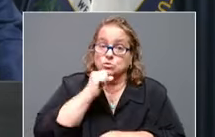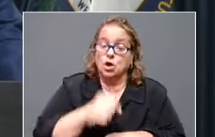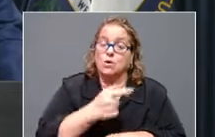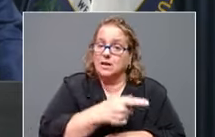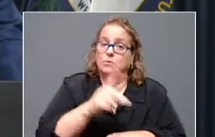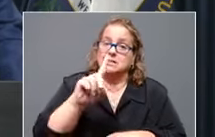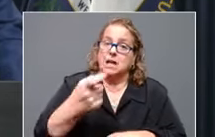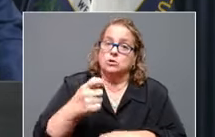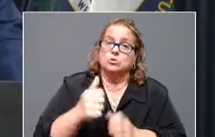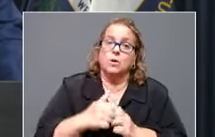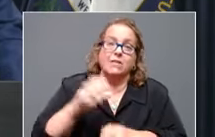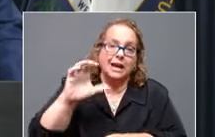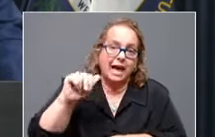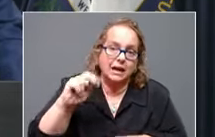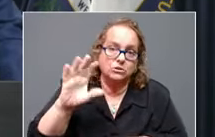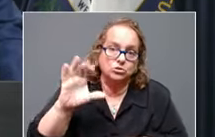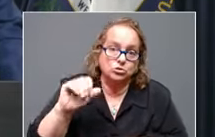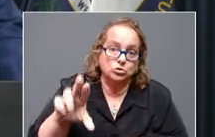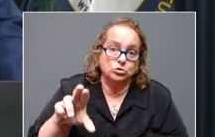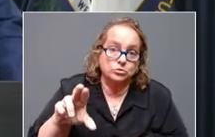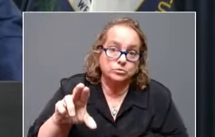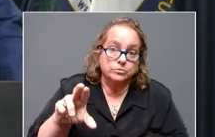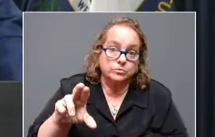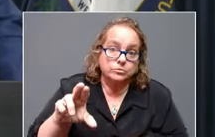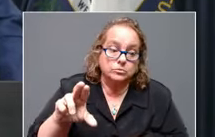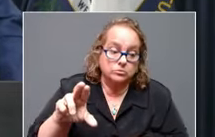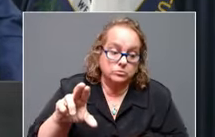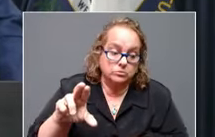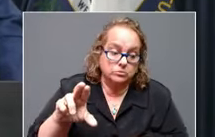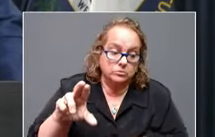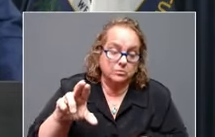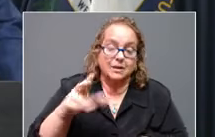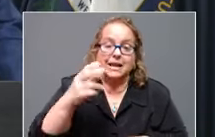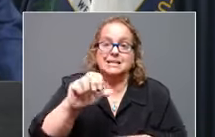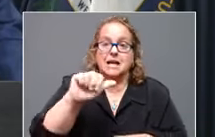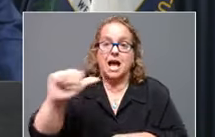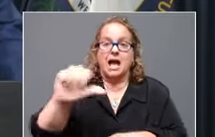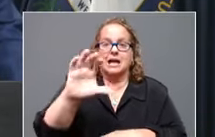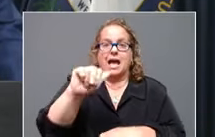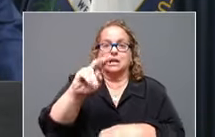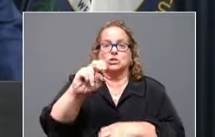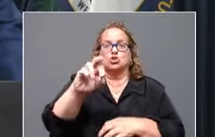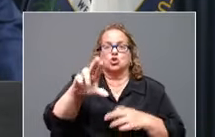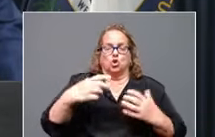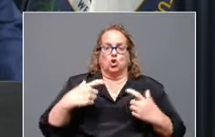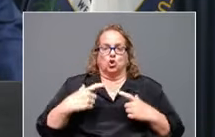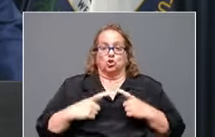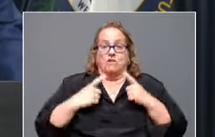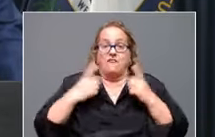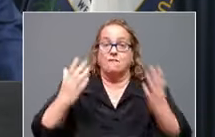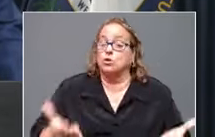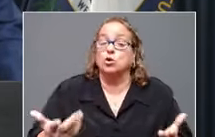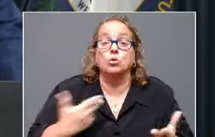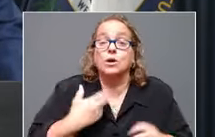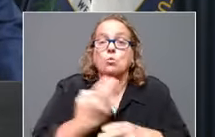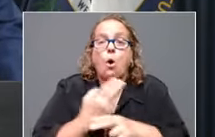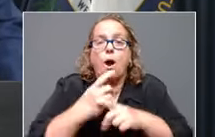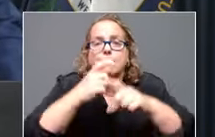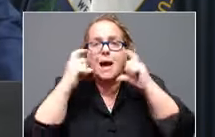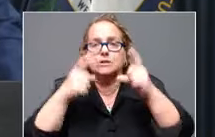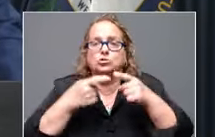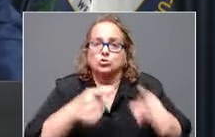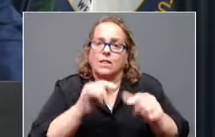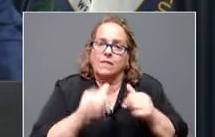I understand the frustrations and the challenges that exist with many school systems faced with pressures from